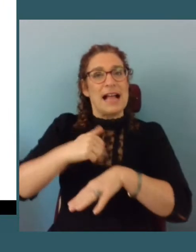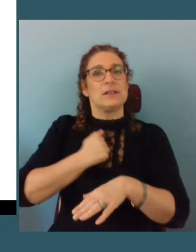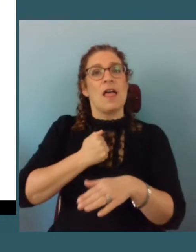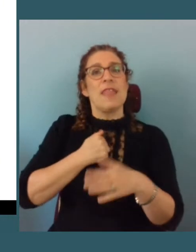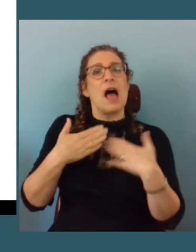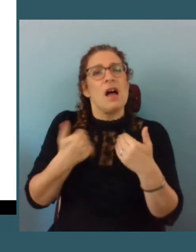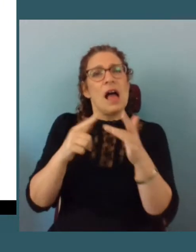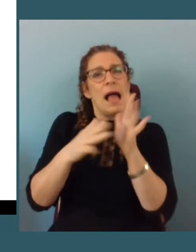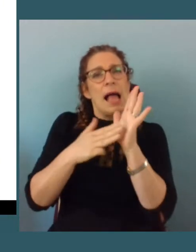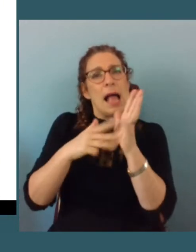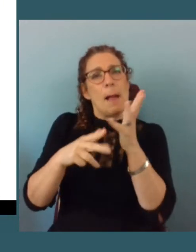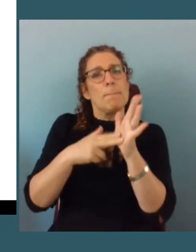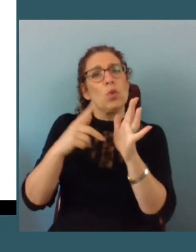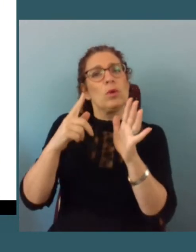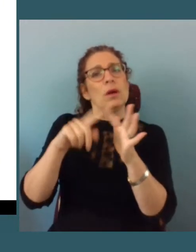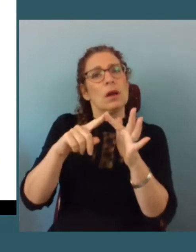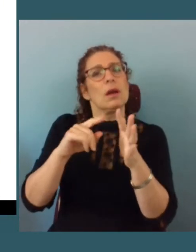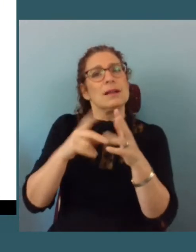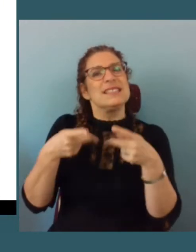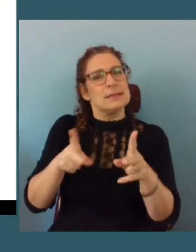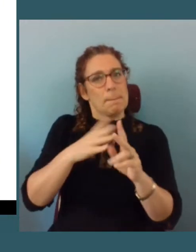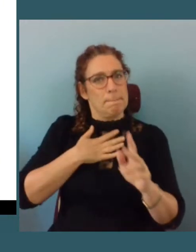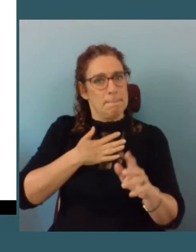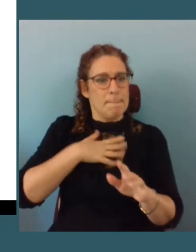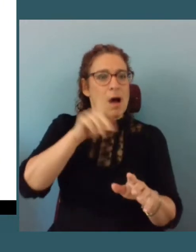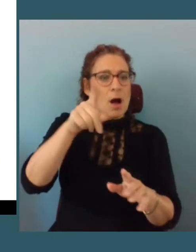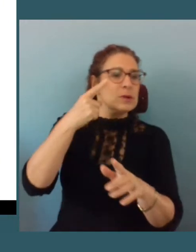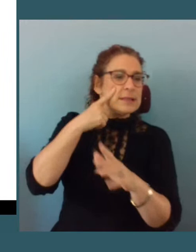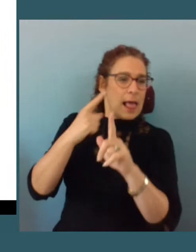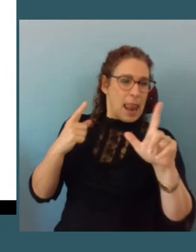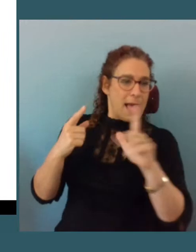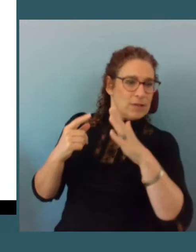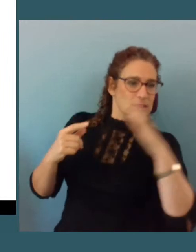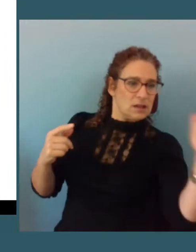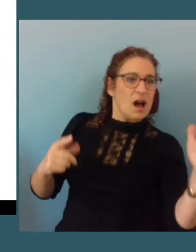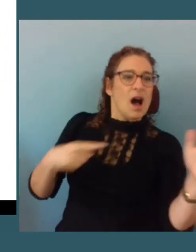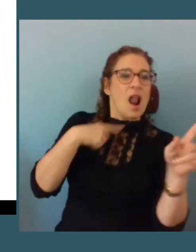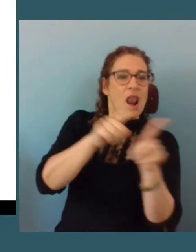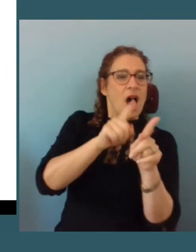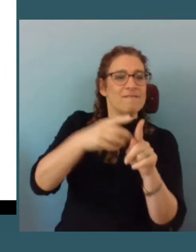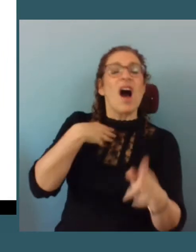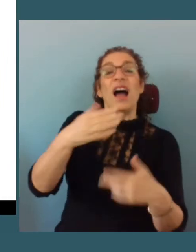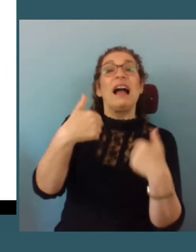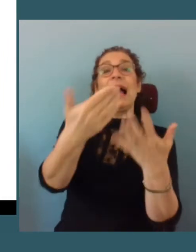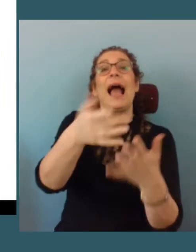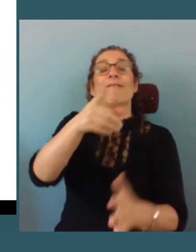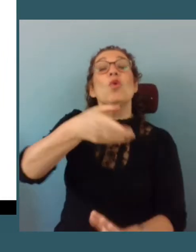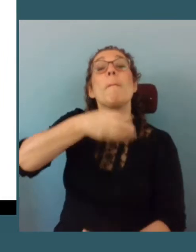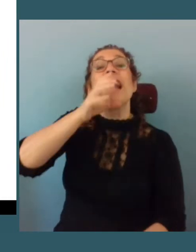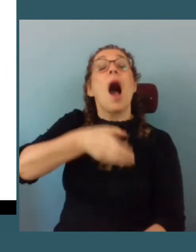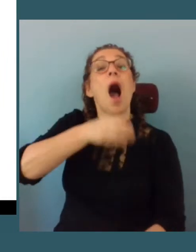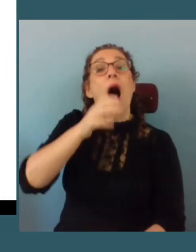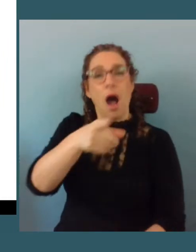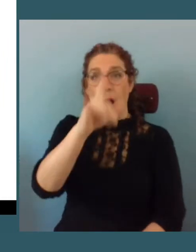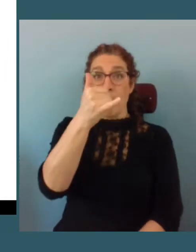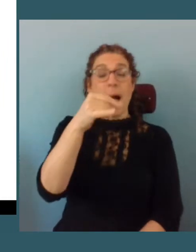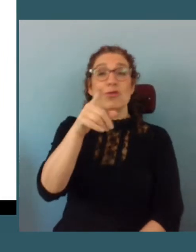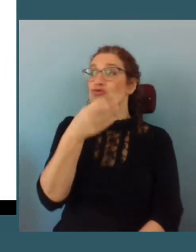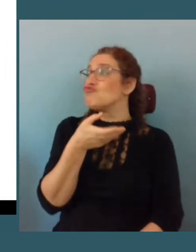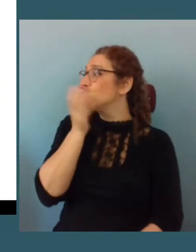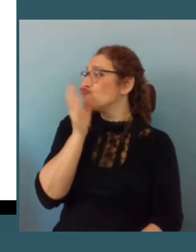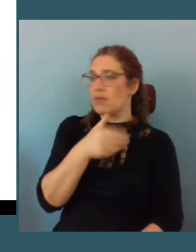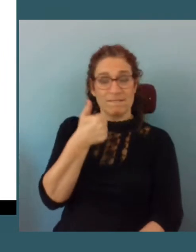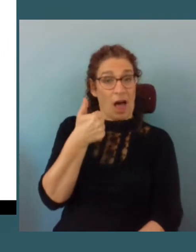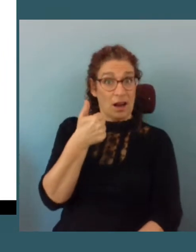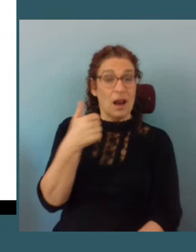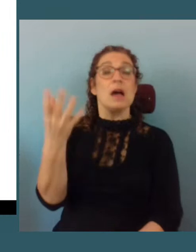So if I gave you all sort of maybe a couple of pints of beer, you may be absolutely fine. Some of you will have an effect of that. If I gave you